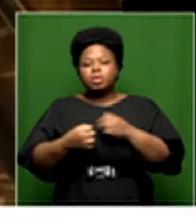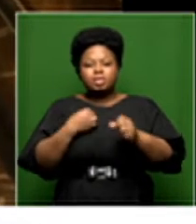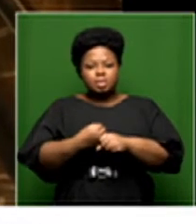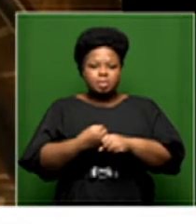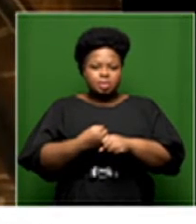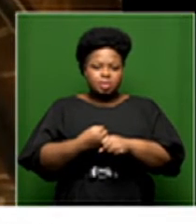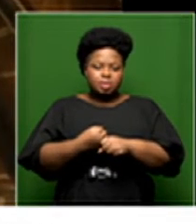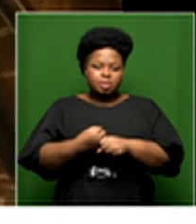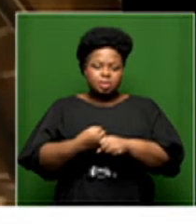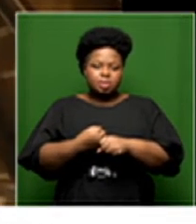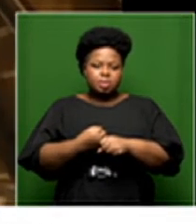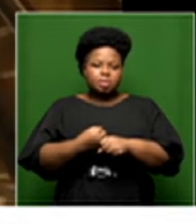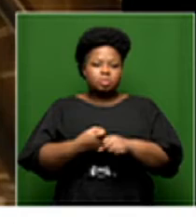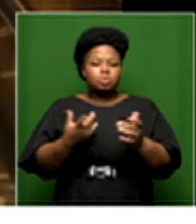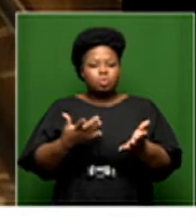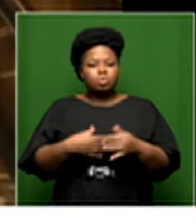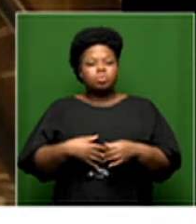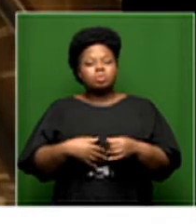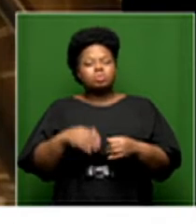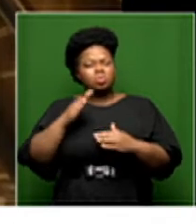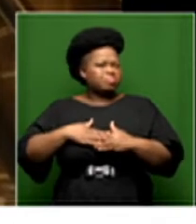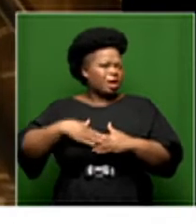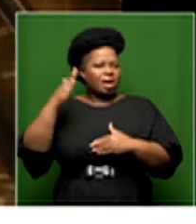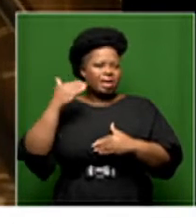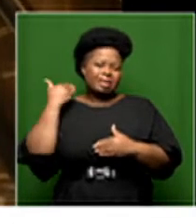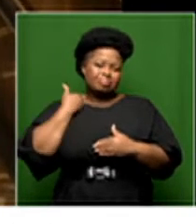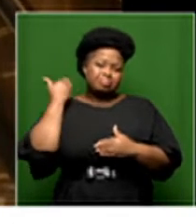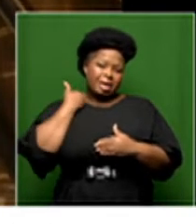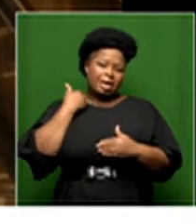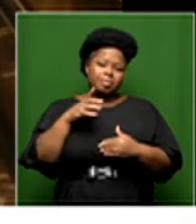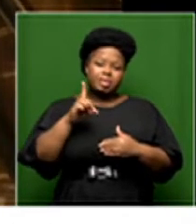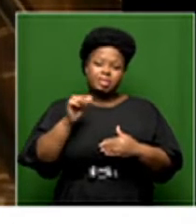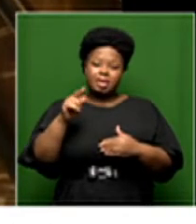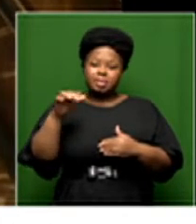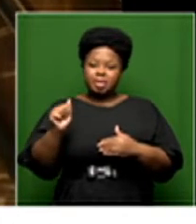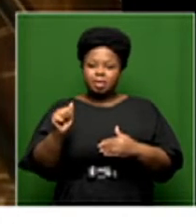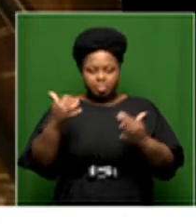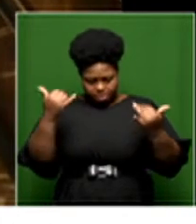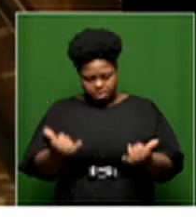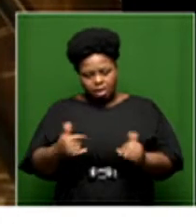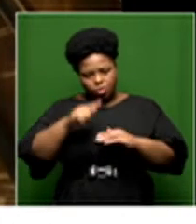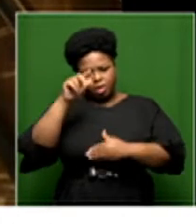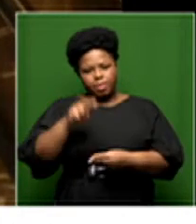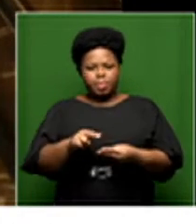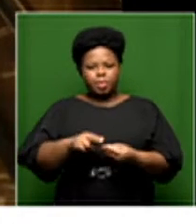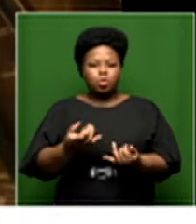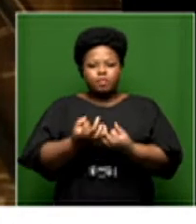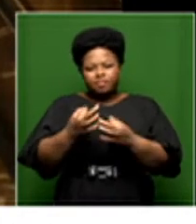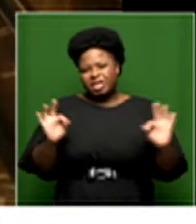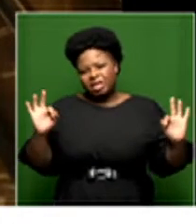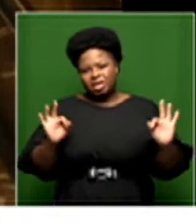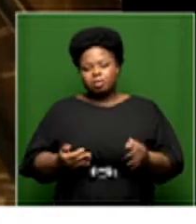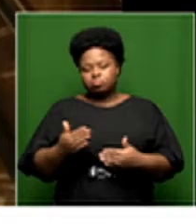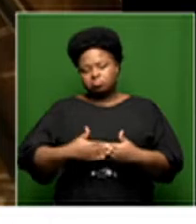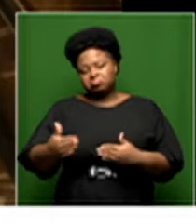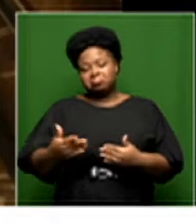benefited from super high data costs, right? Let's do our part and carry the cost for